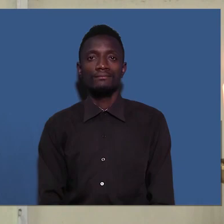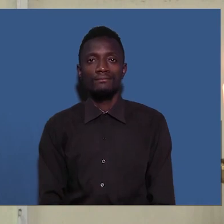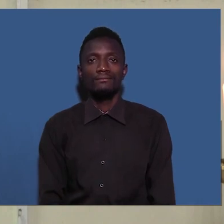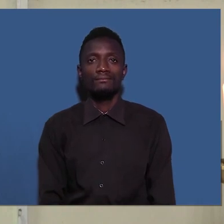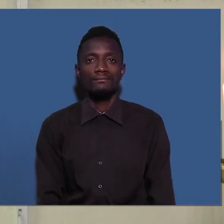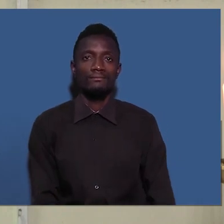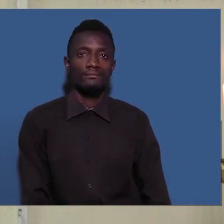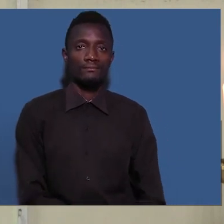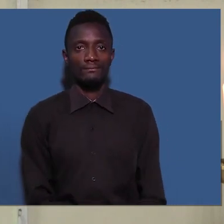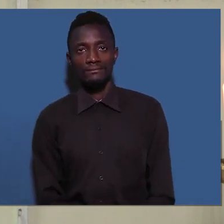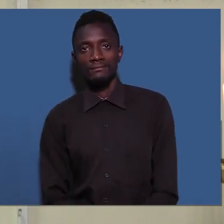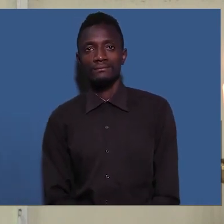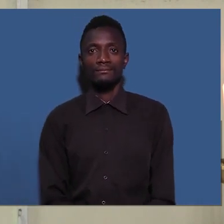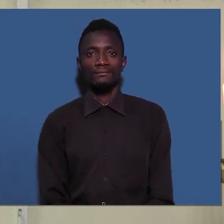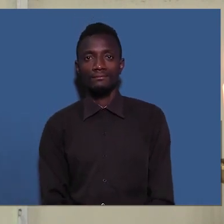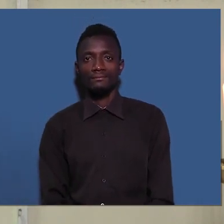25. I read.